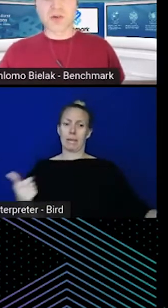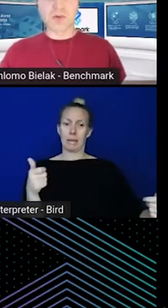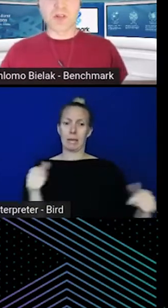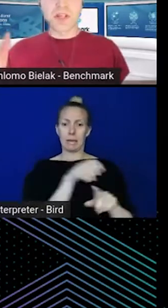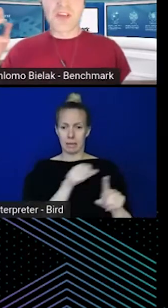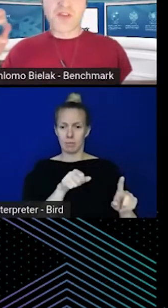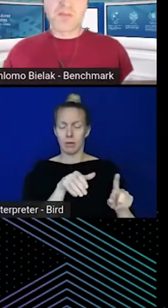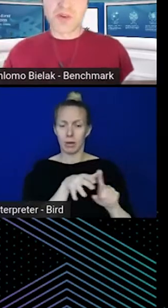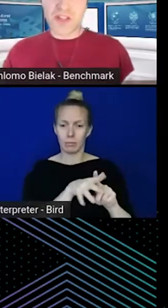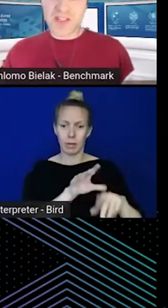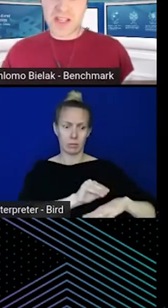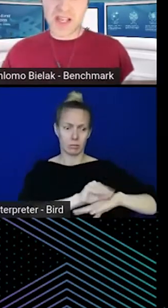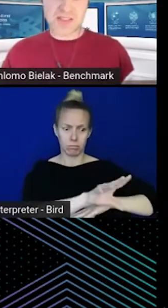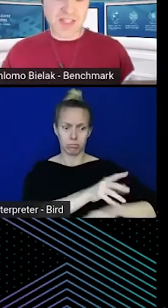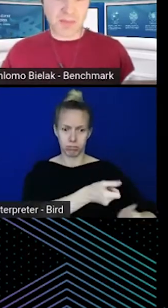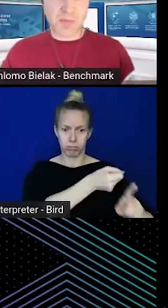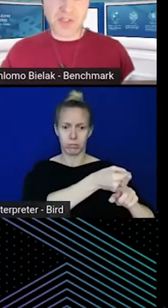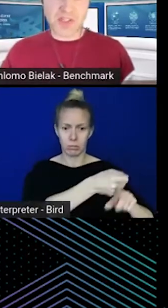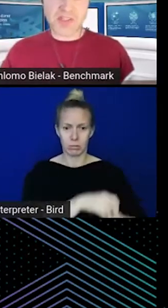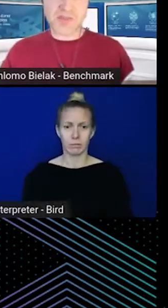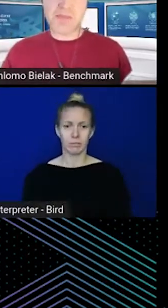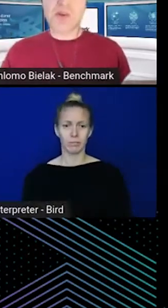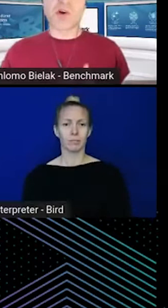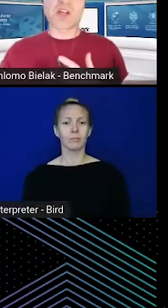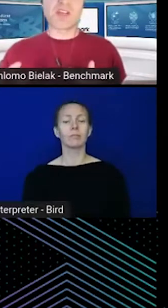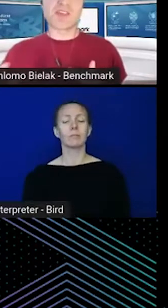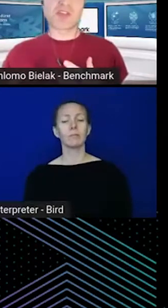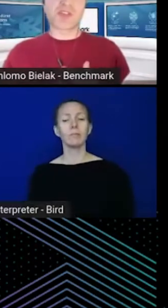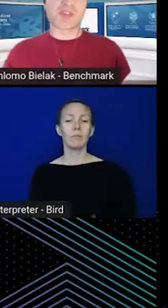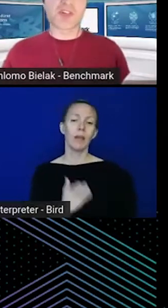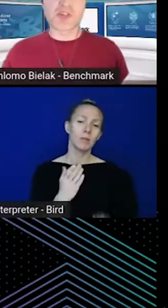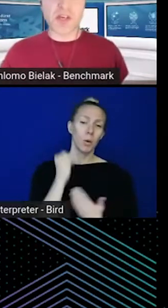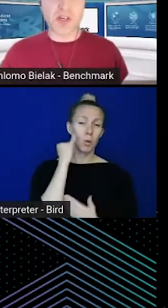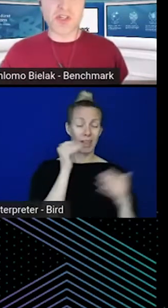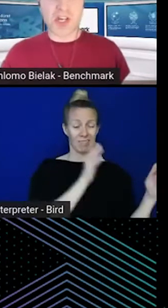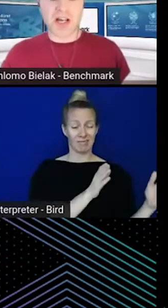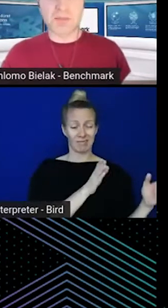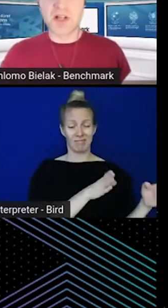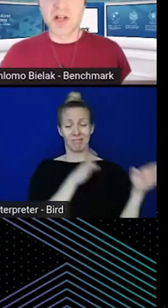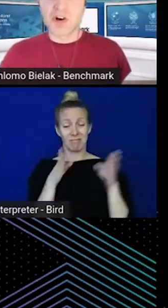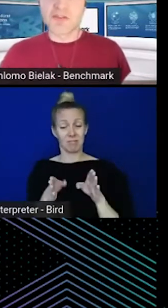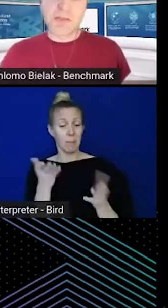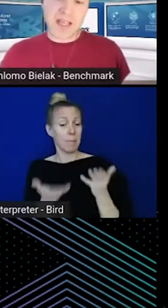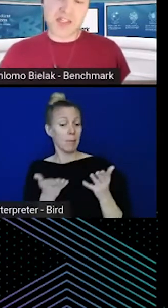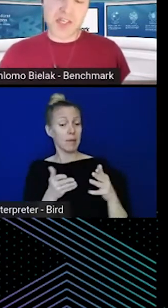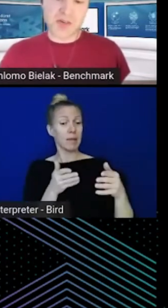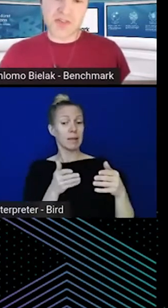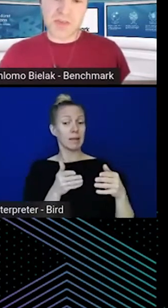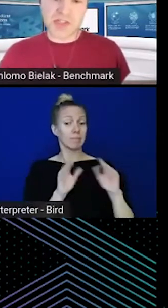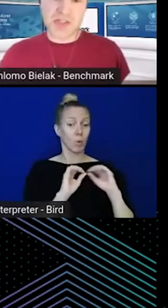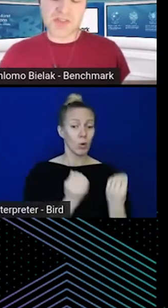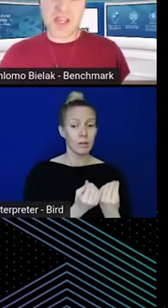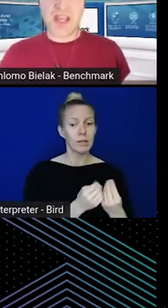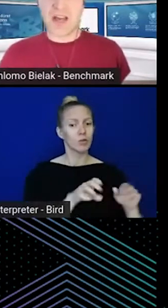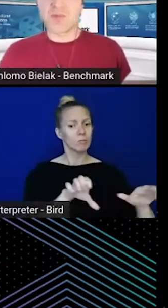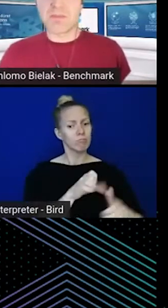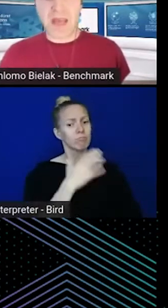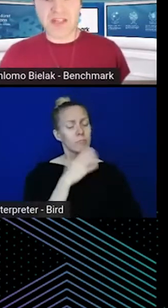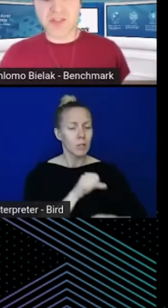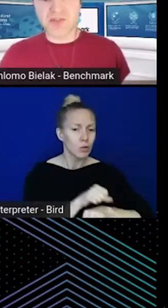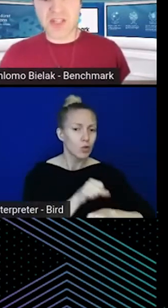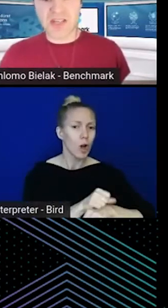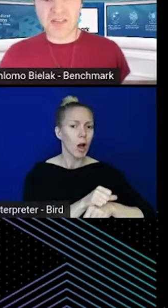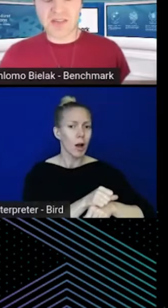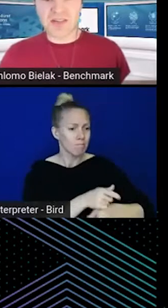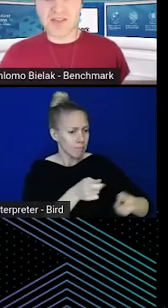So if we move into the next step, which is maybe organizations are doing a good job of managing those emissions and how we